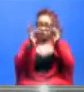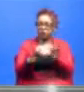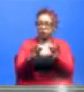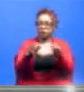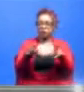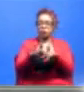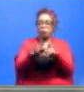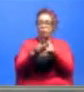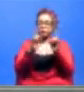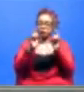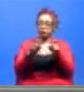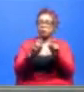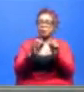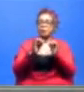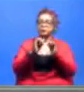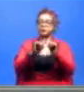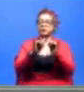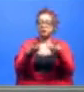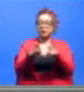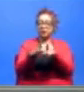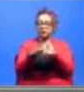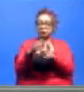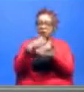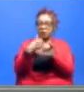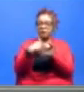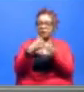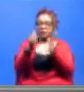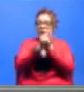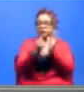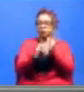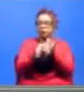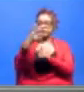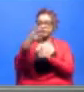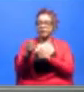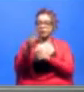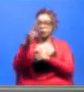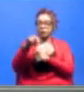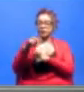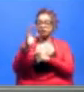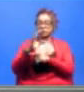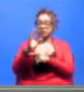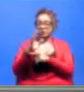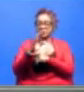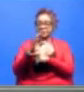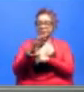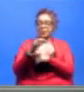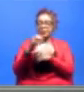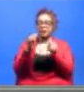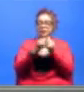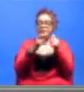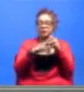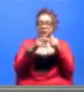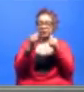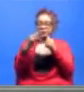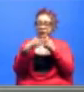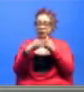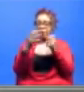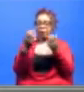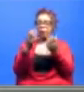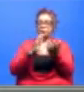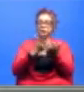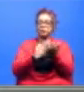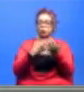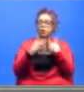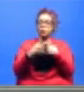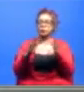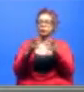binding, as stated in Article 25 of the UN Charter. The risk that the 1718 Committee will lose access to its